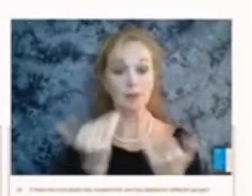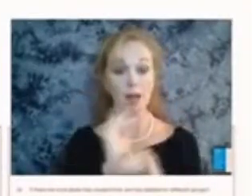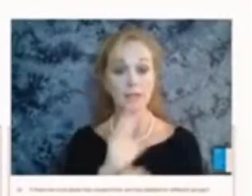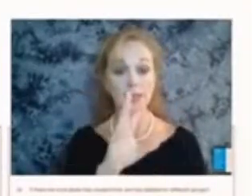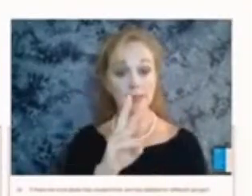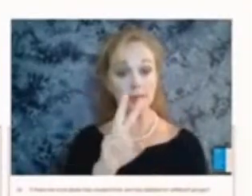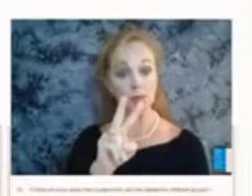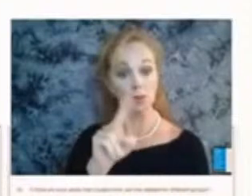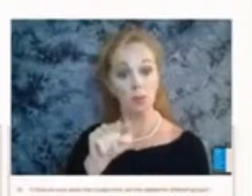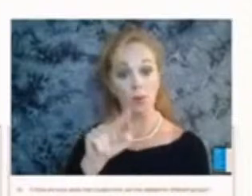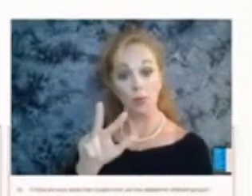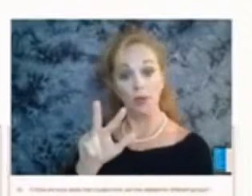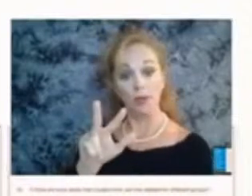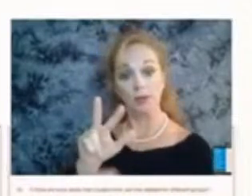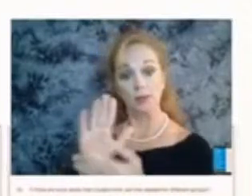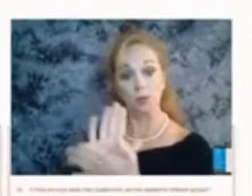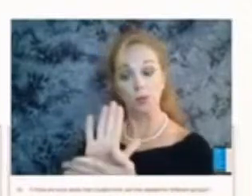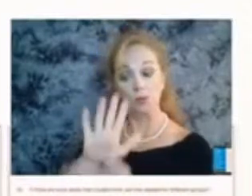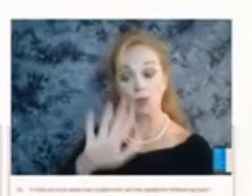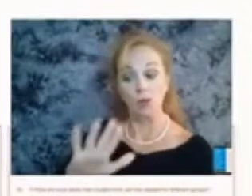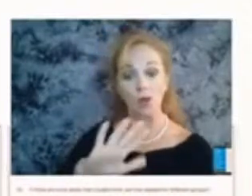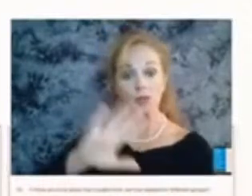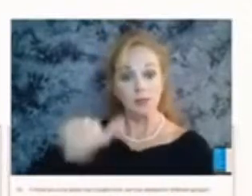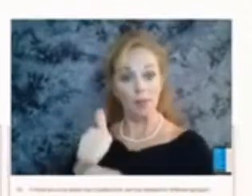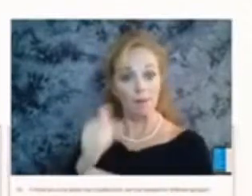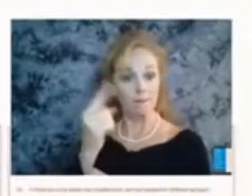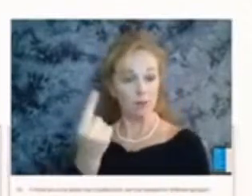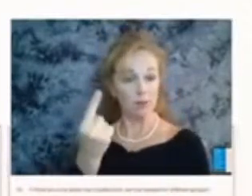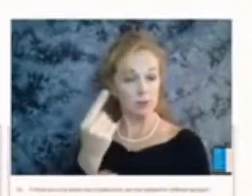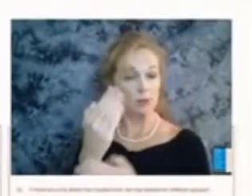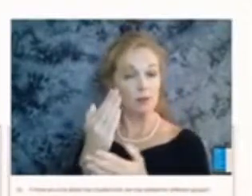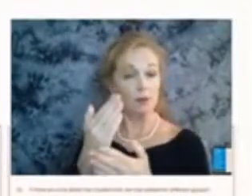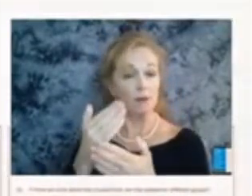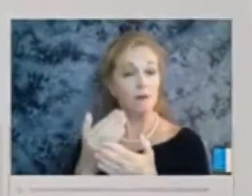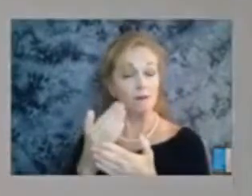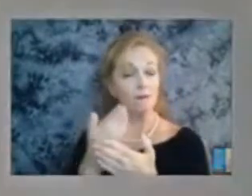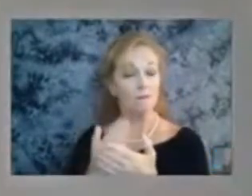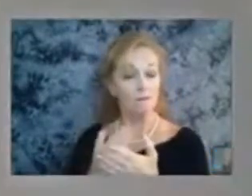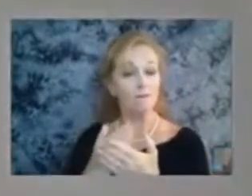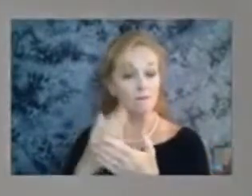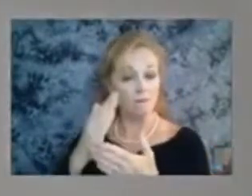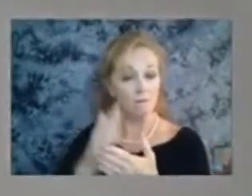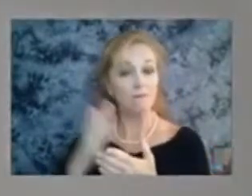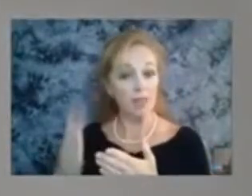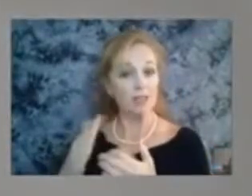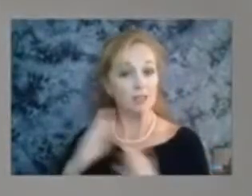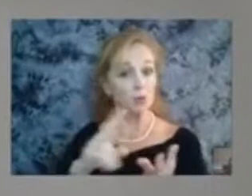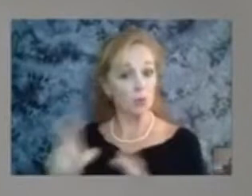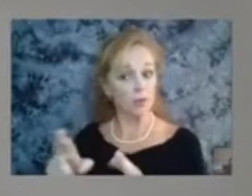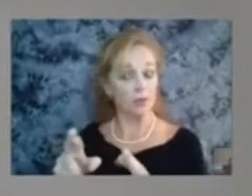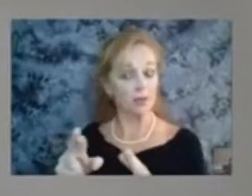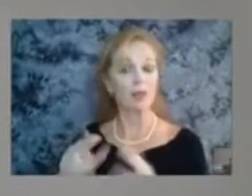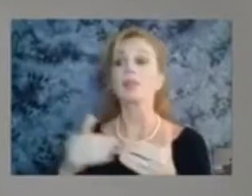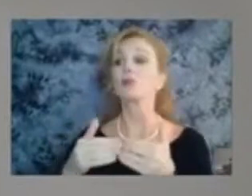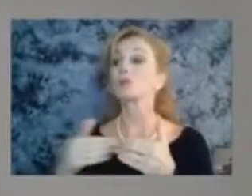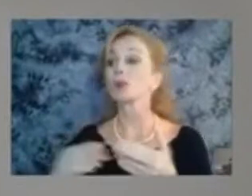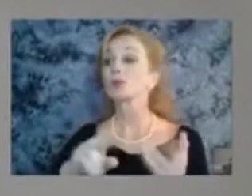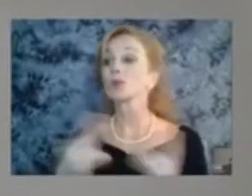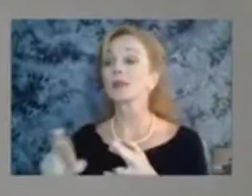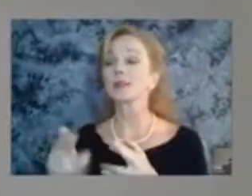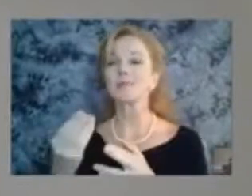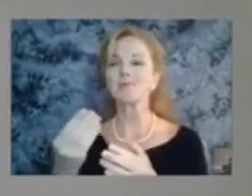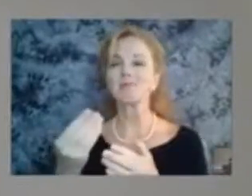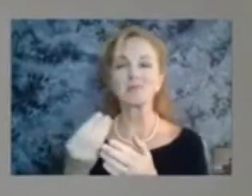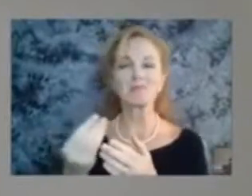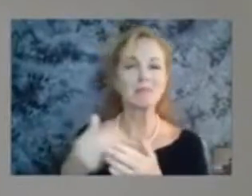62.3% of the schools that would be in that first phase are ready, and we have plans to get the rest of those ready in the next several days.